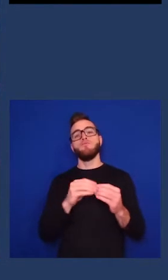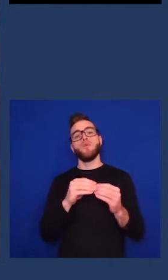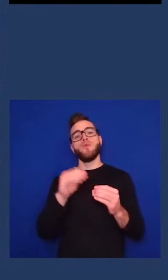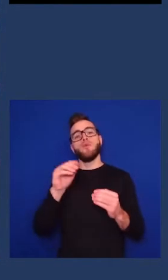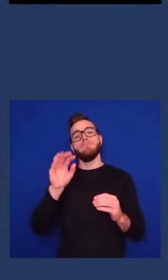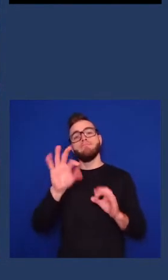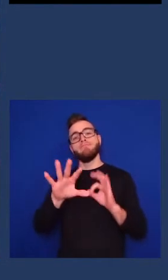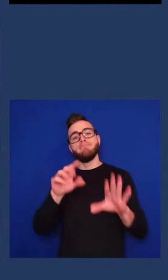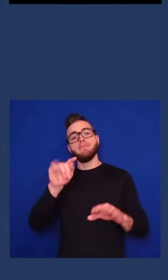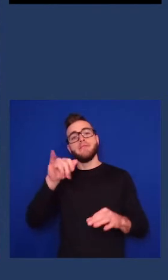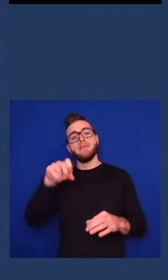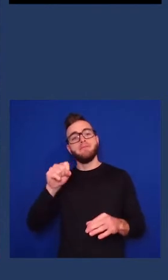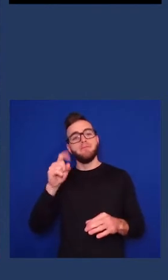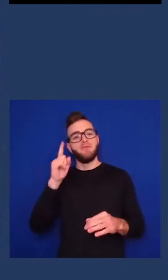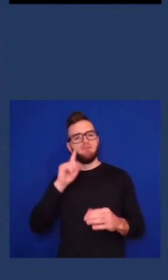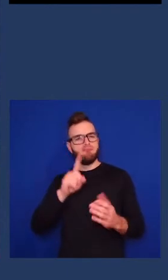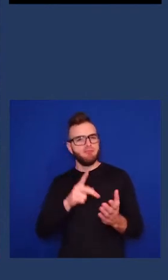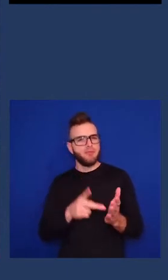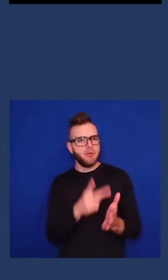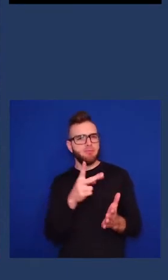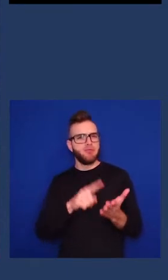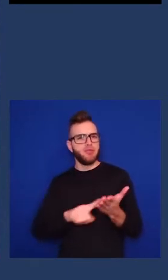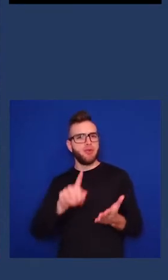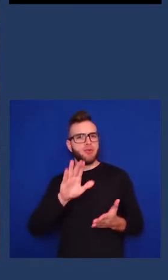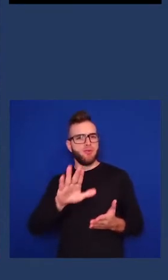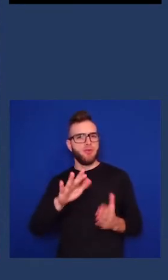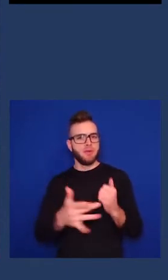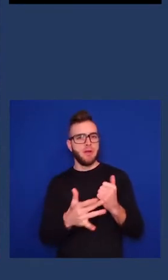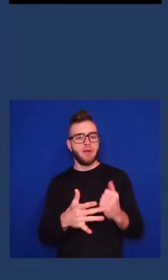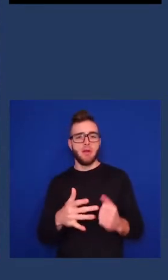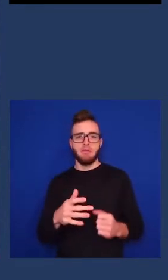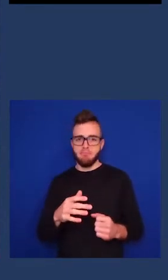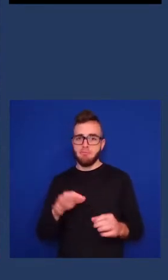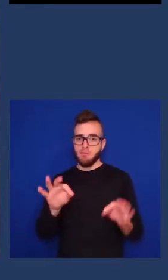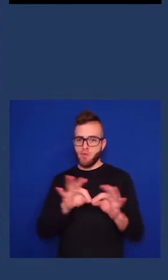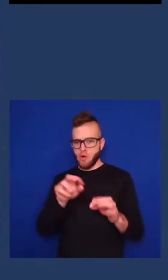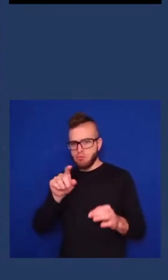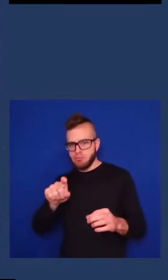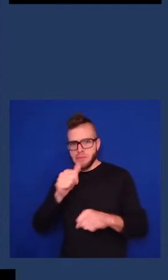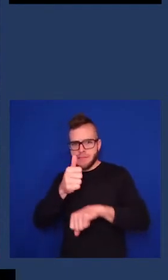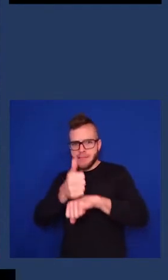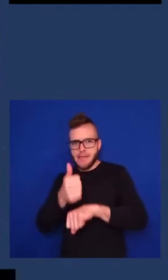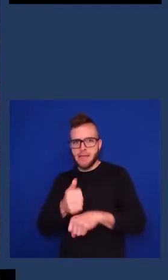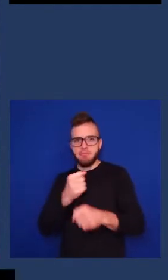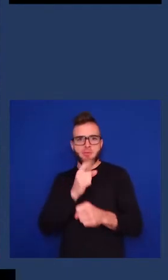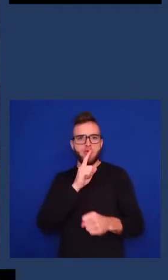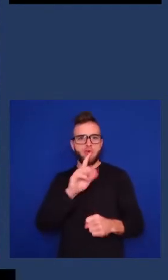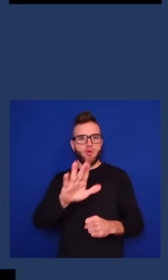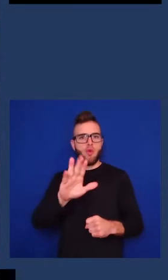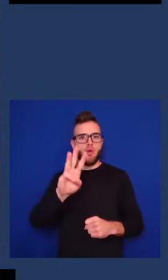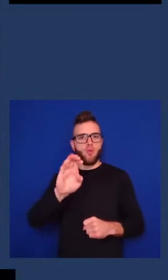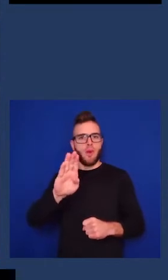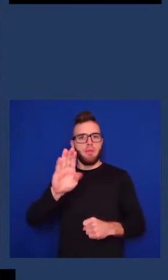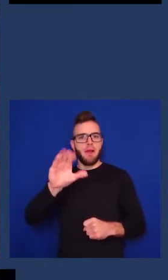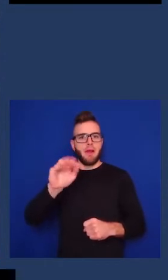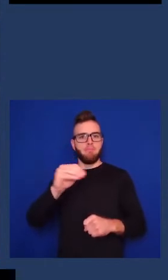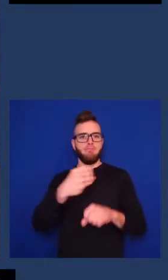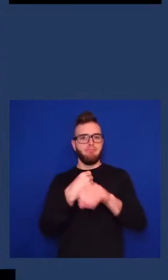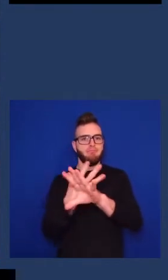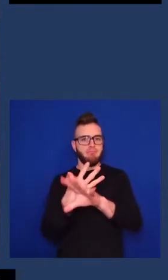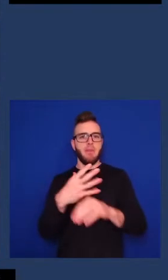double checking your technology is that you're going to want to confirm that your webcam and microphone work properly in the chosen